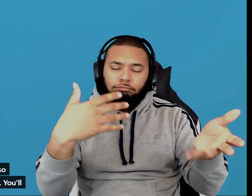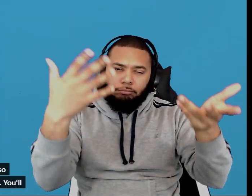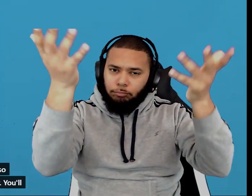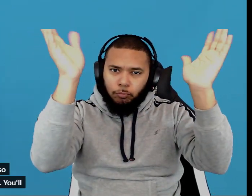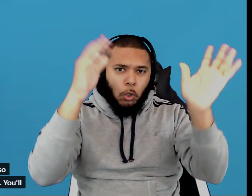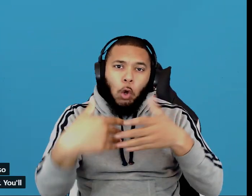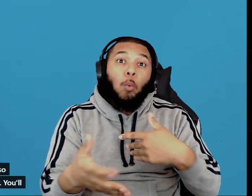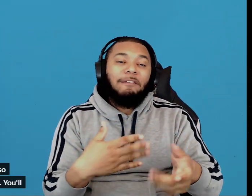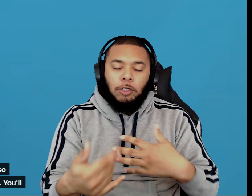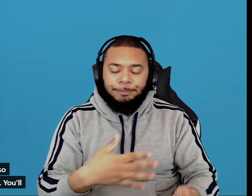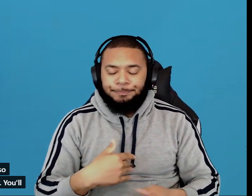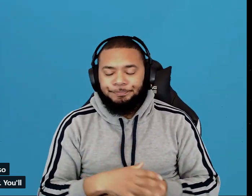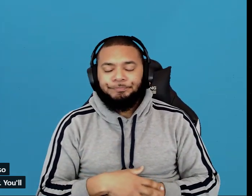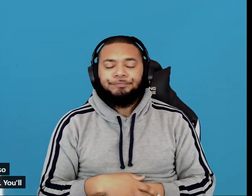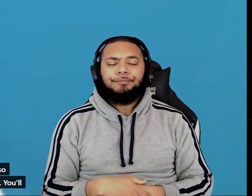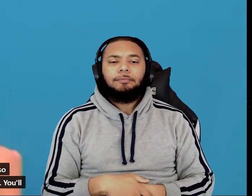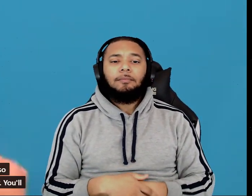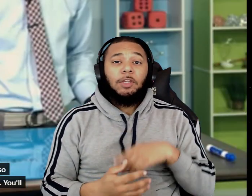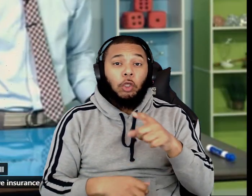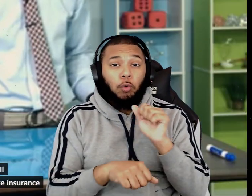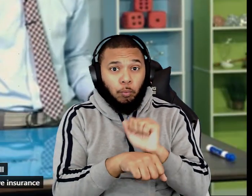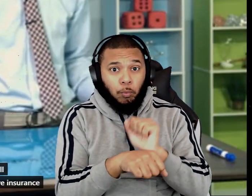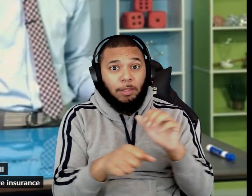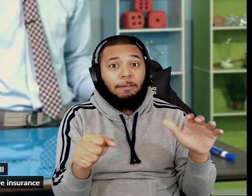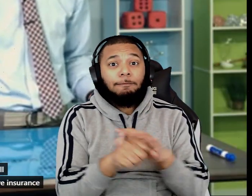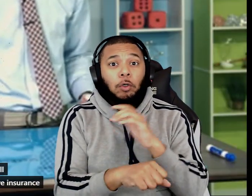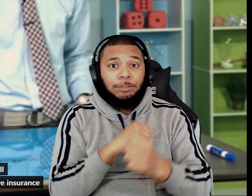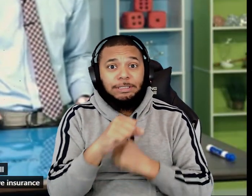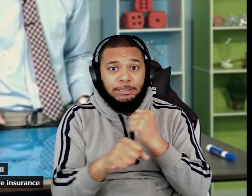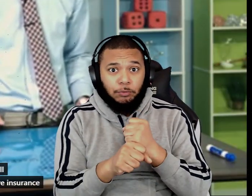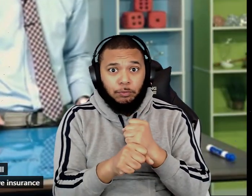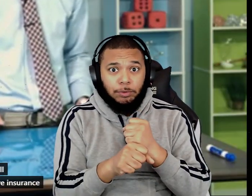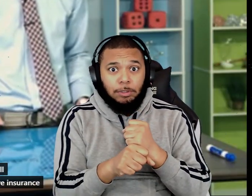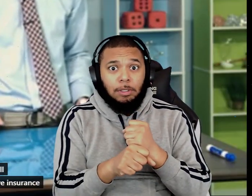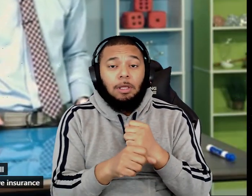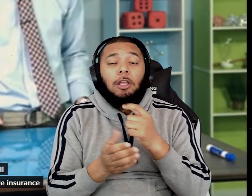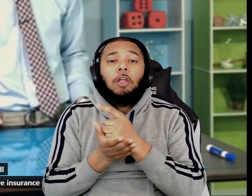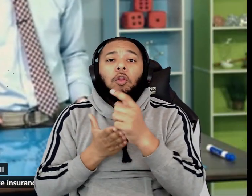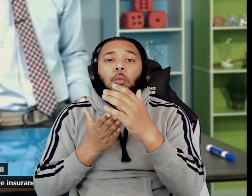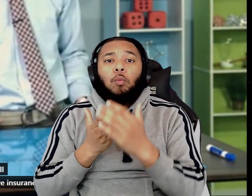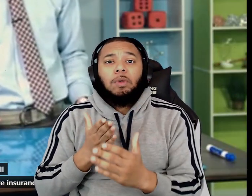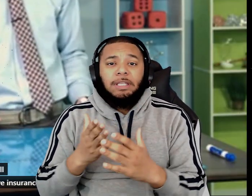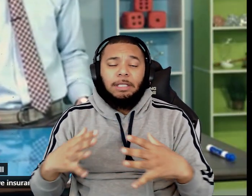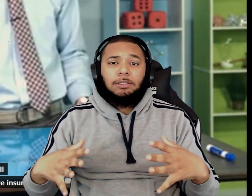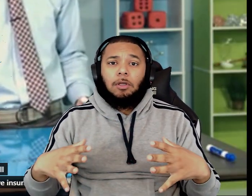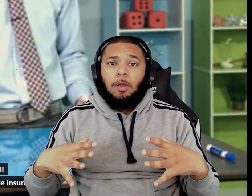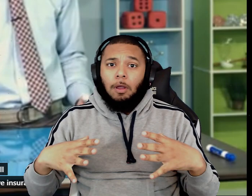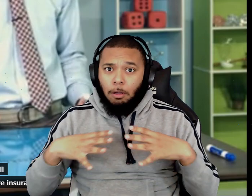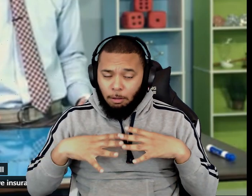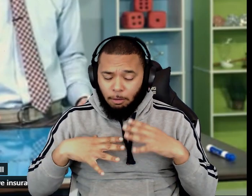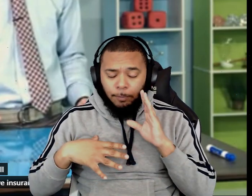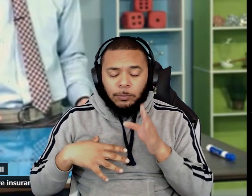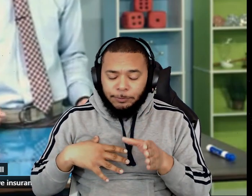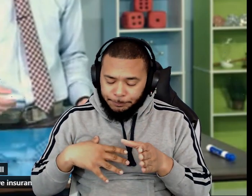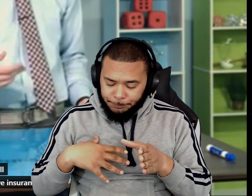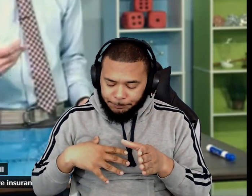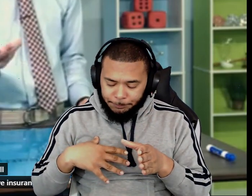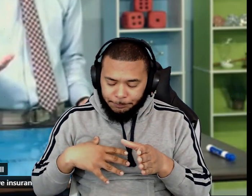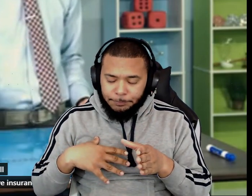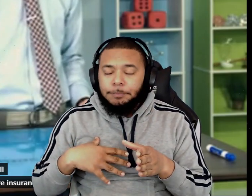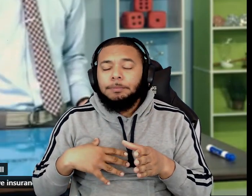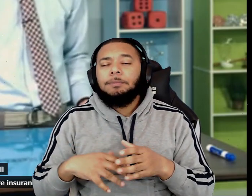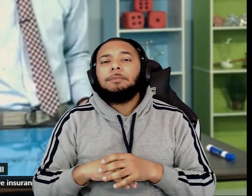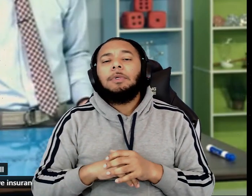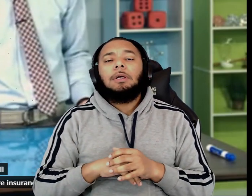town. And so you're going to work the entire year. You'll get the weekends off. You will receive